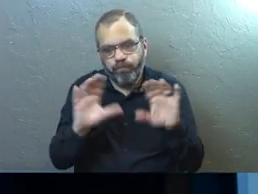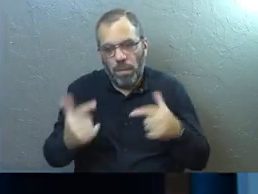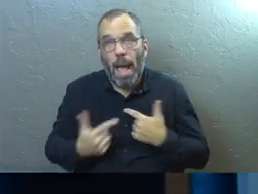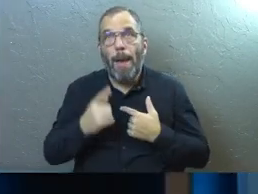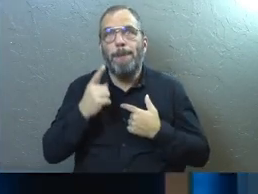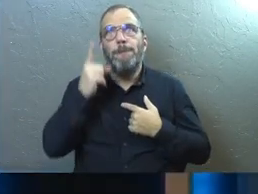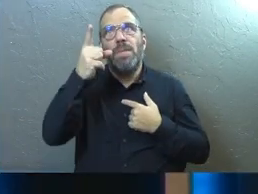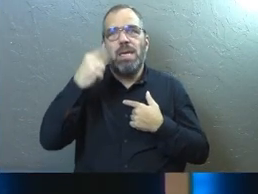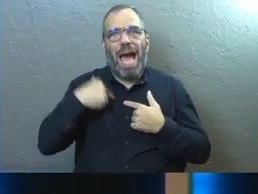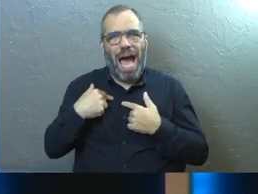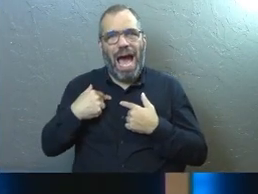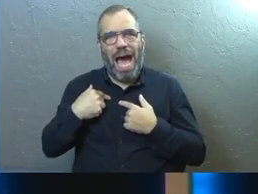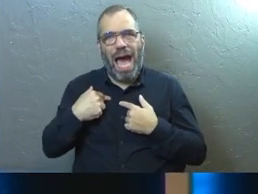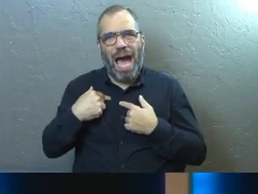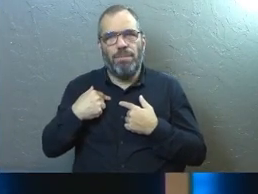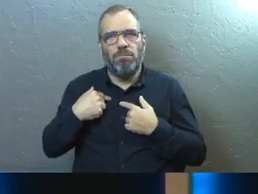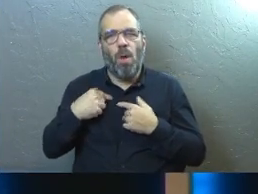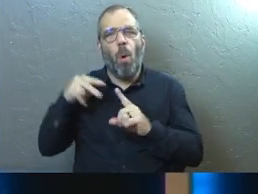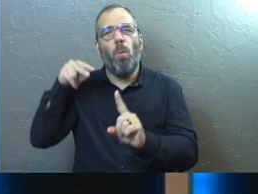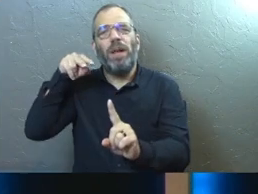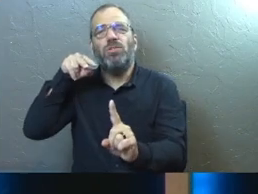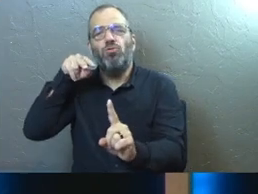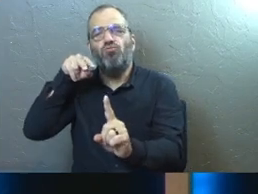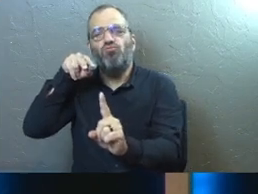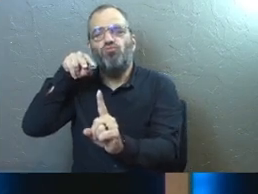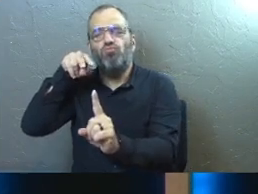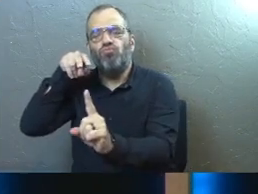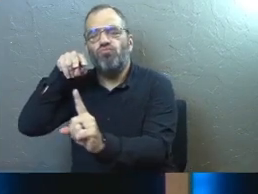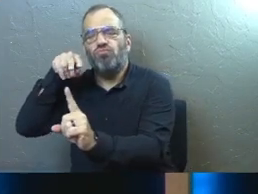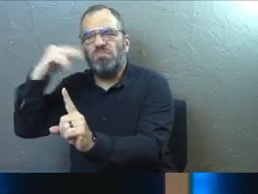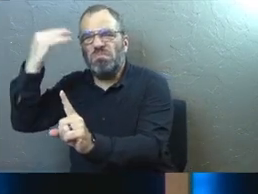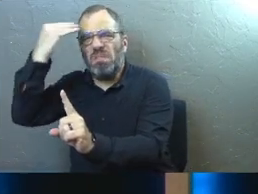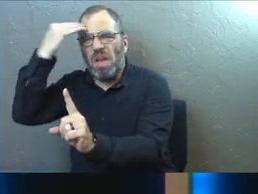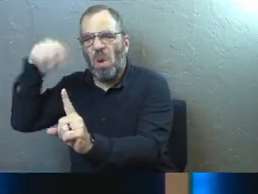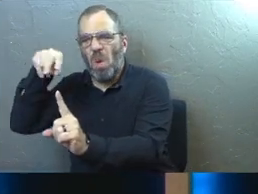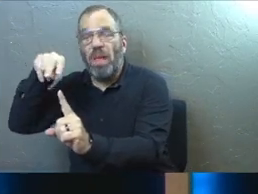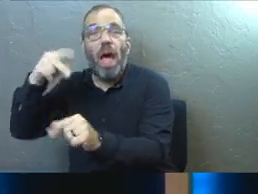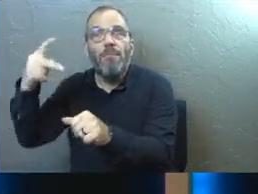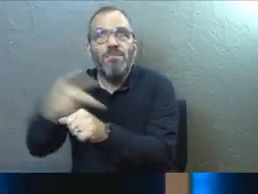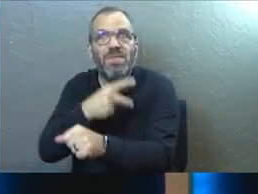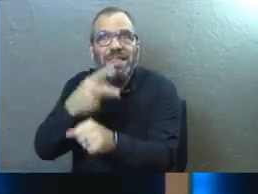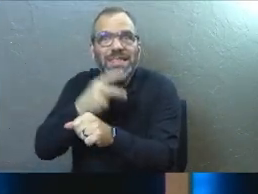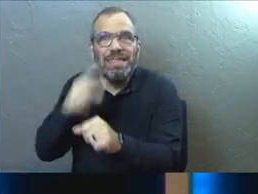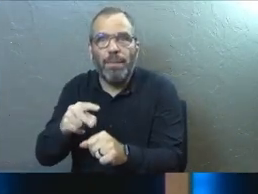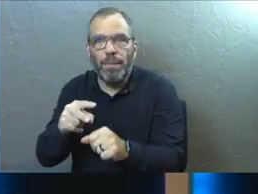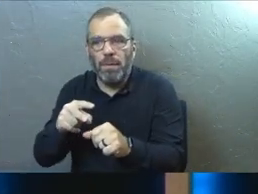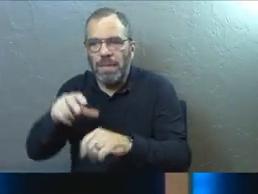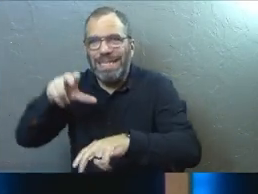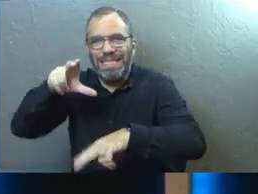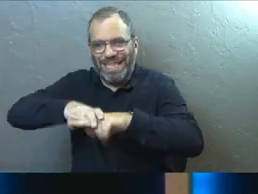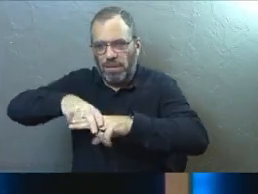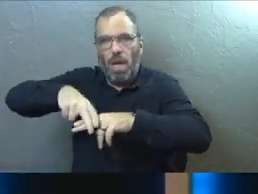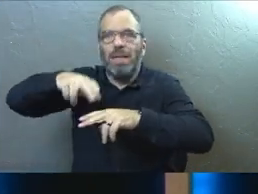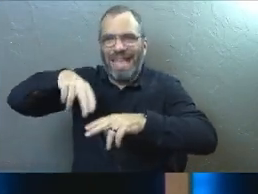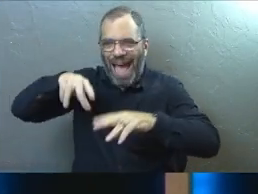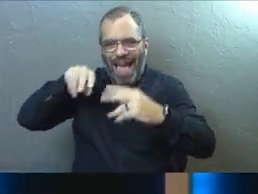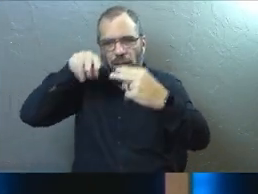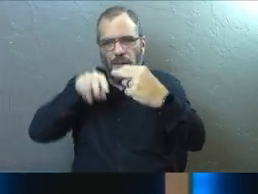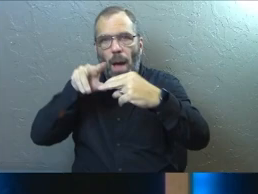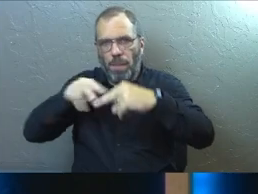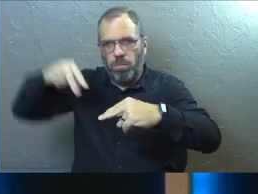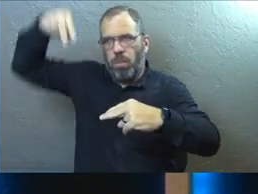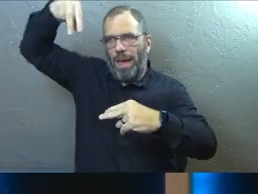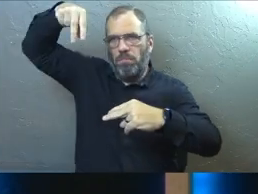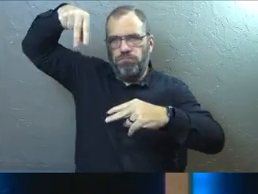life, I'm watching over you. I'm aware. The shepherd has this view. He sits up high and he's watching